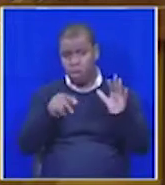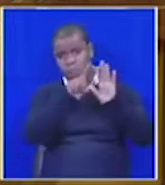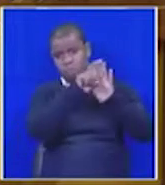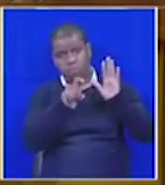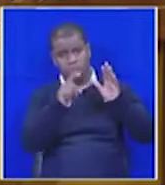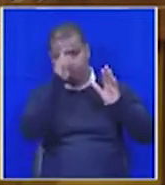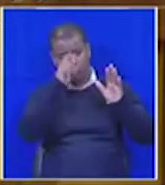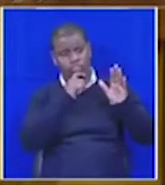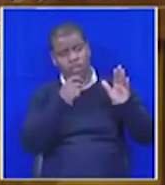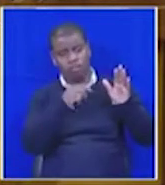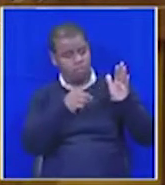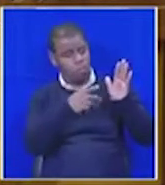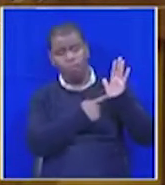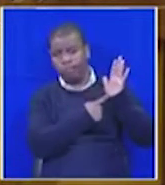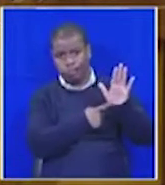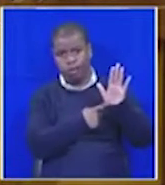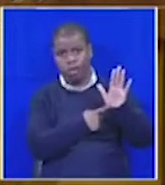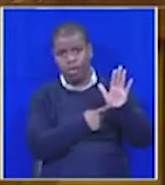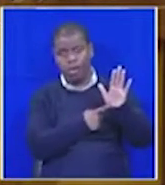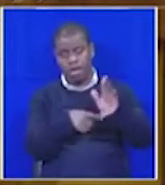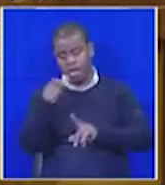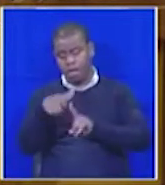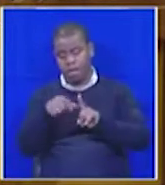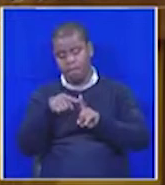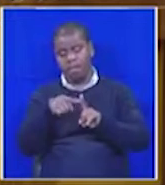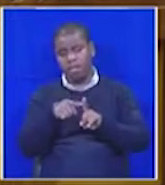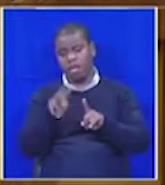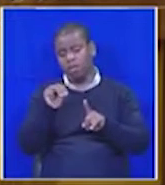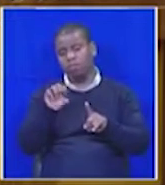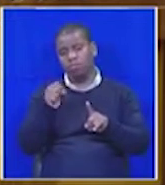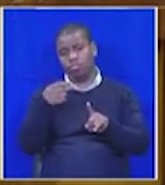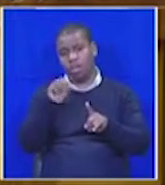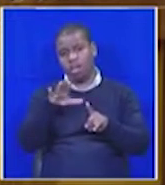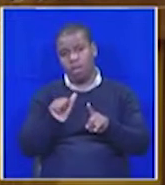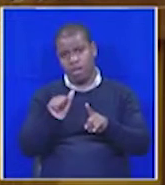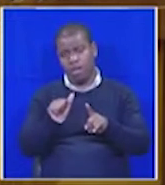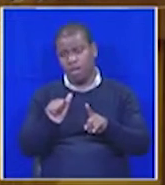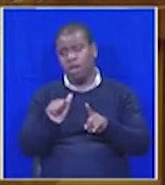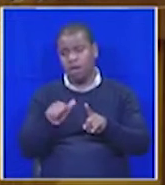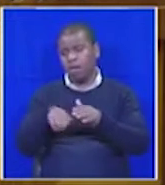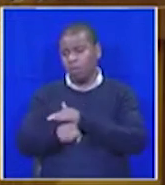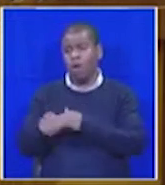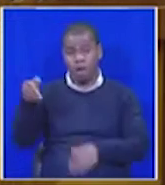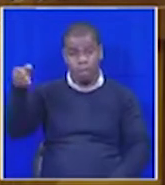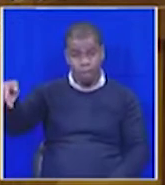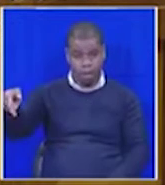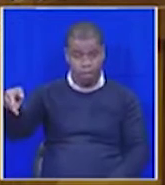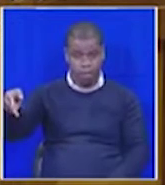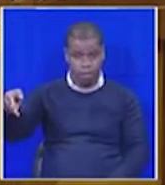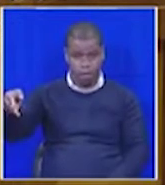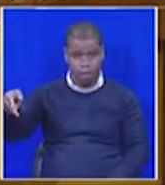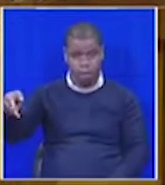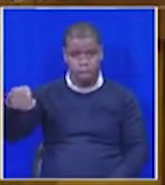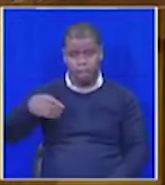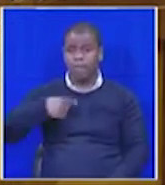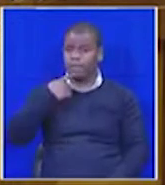city press, a person called Nshaba was born in the village situated in the heart of that Zululand district municipality, is disillusioned